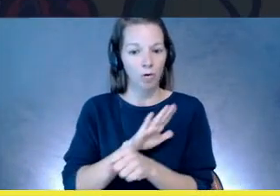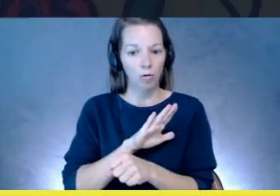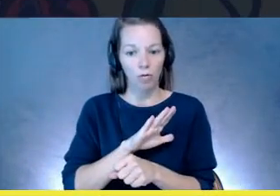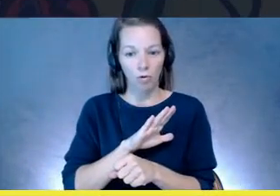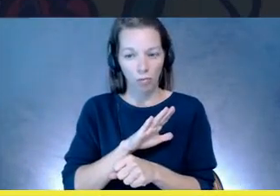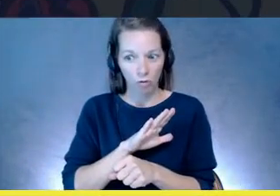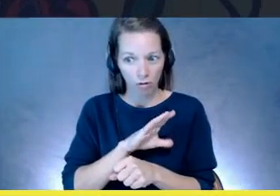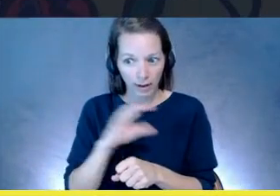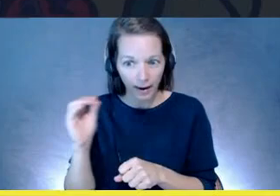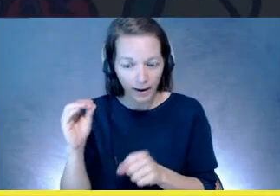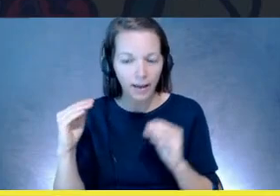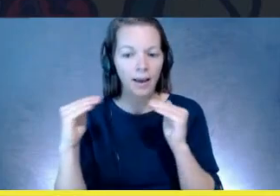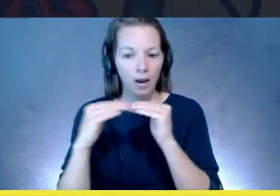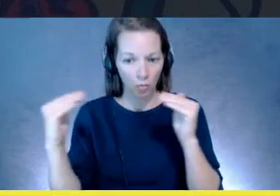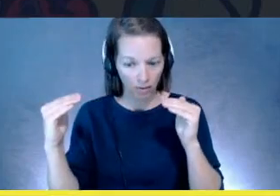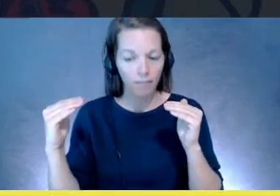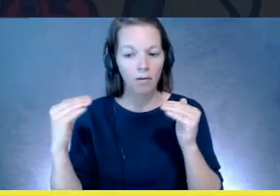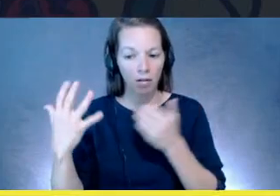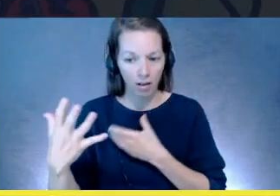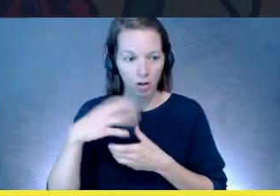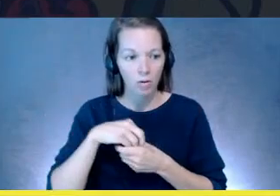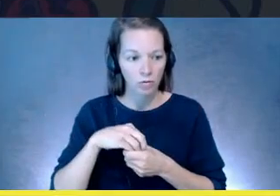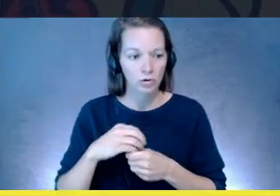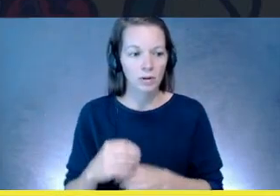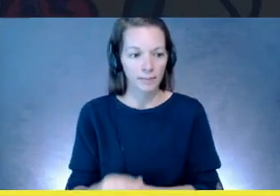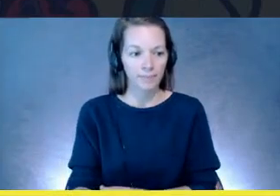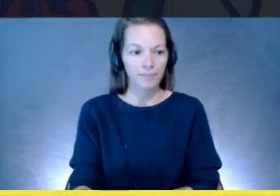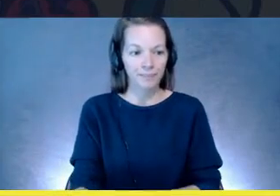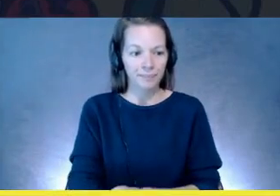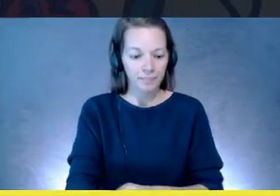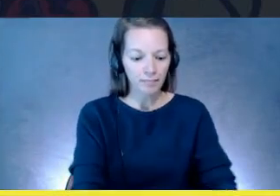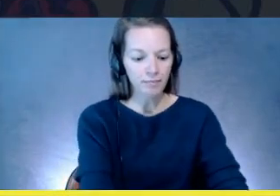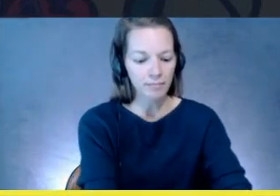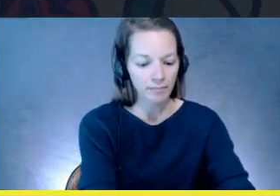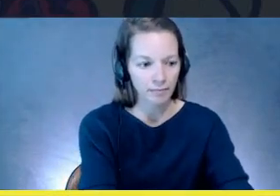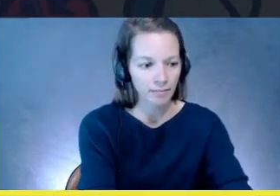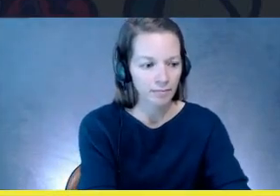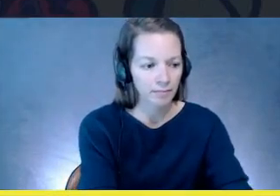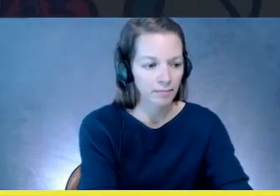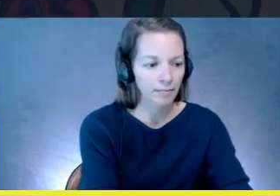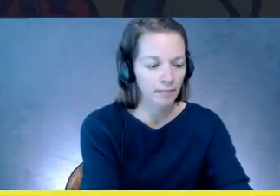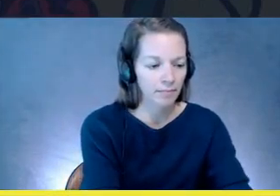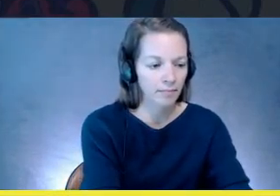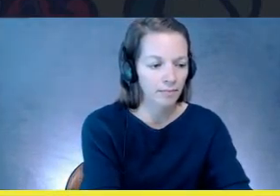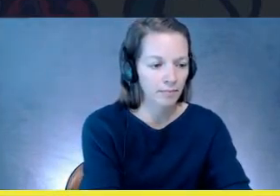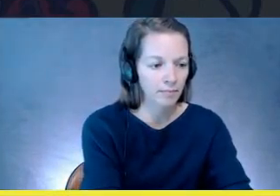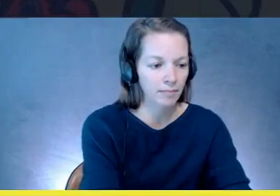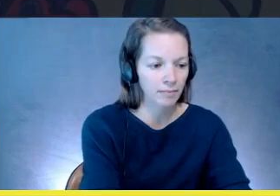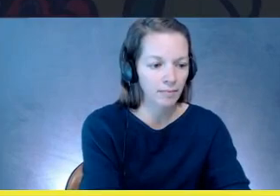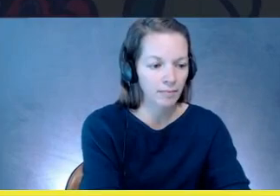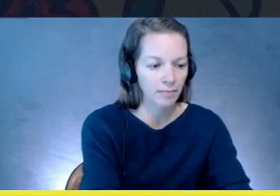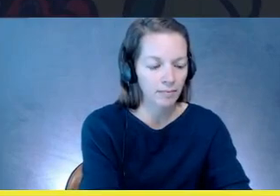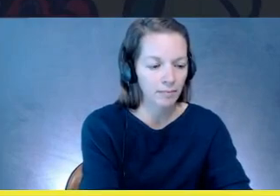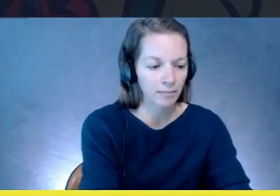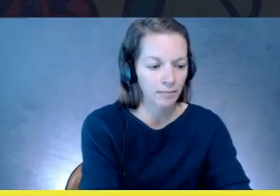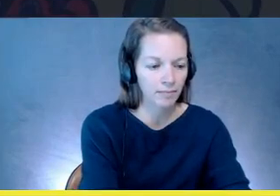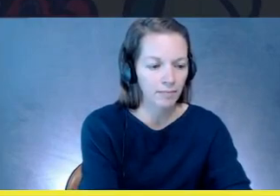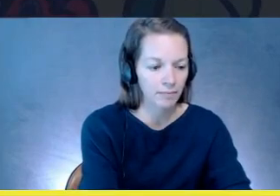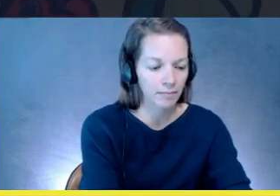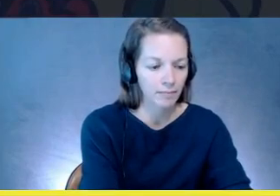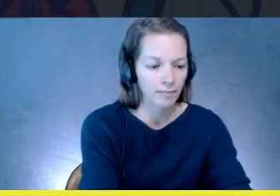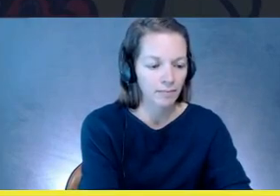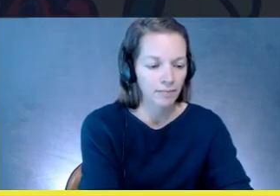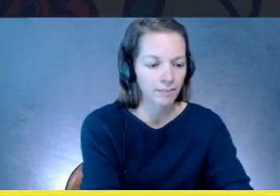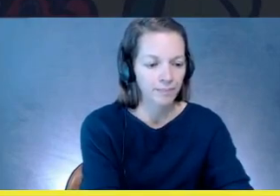and equitable inclusion. Next slide, please. Thank you so much. Over to Lisa.